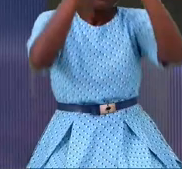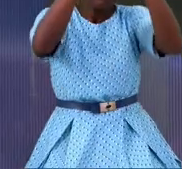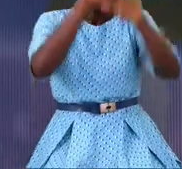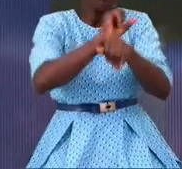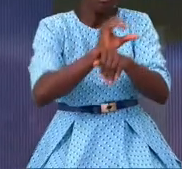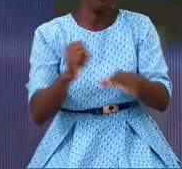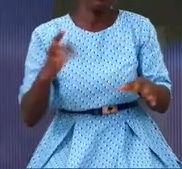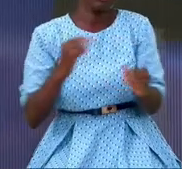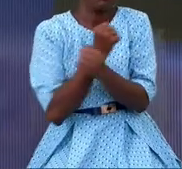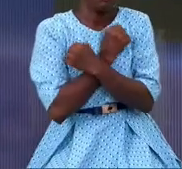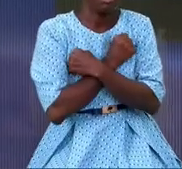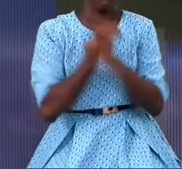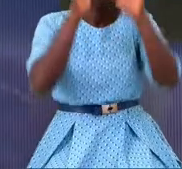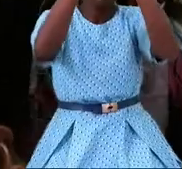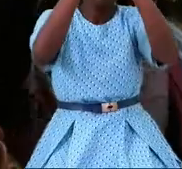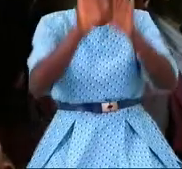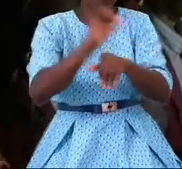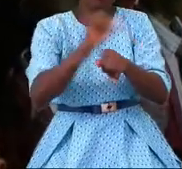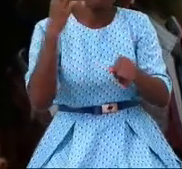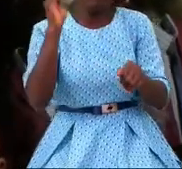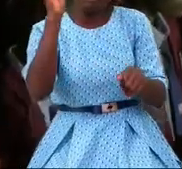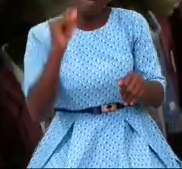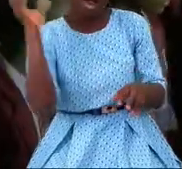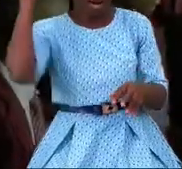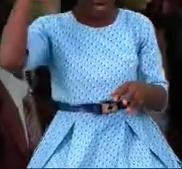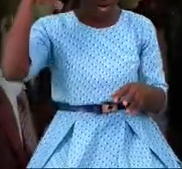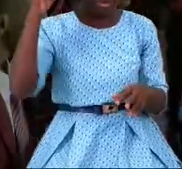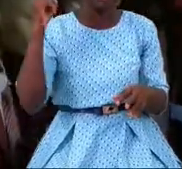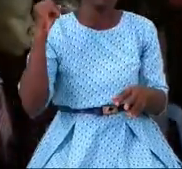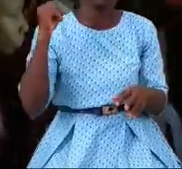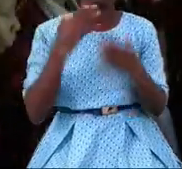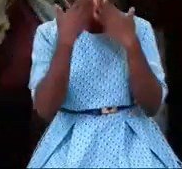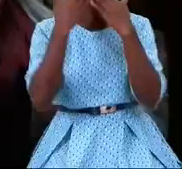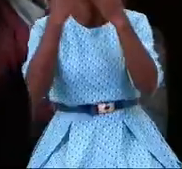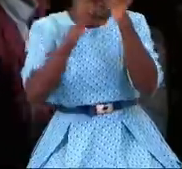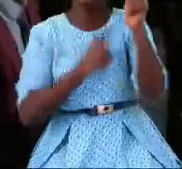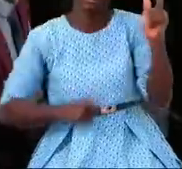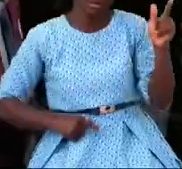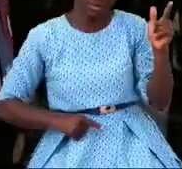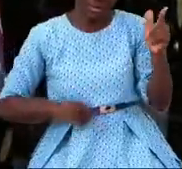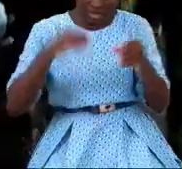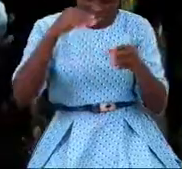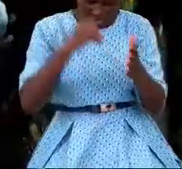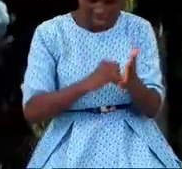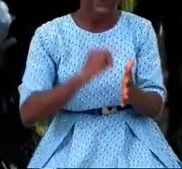It is done. In Jesus' name we